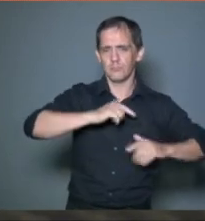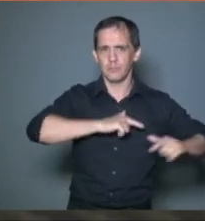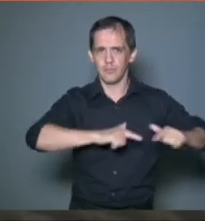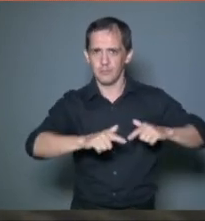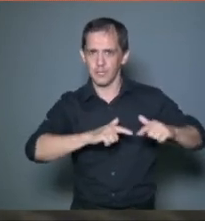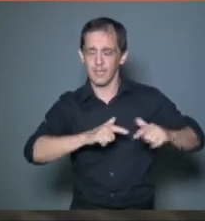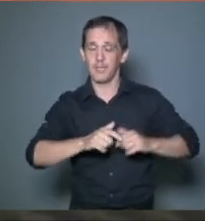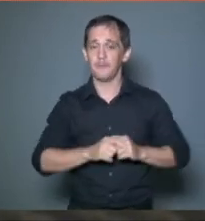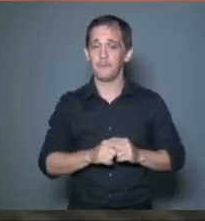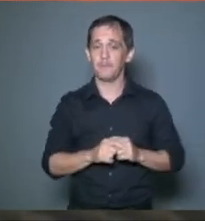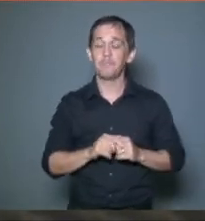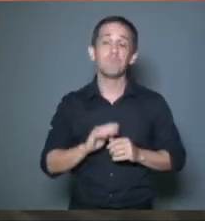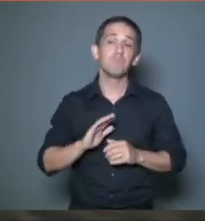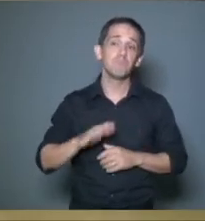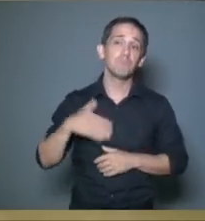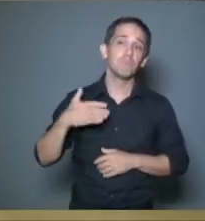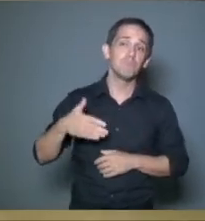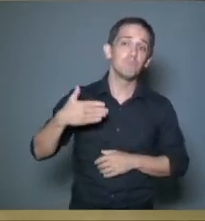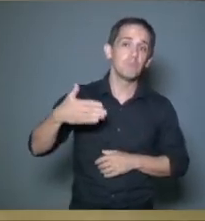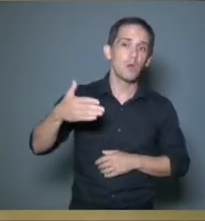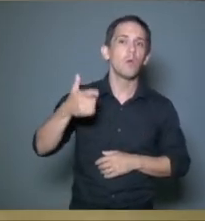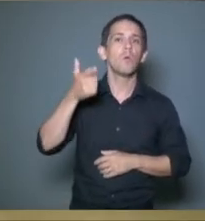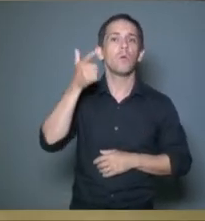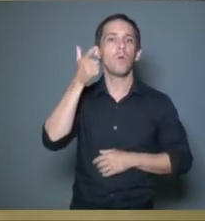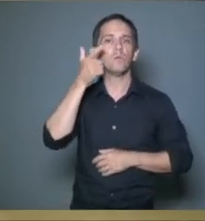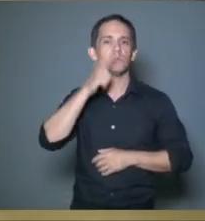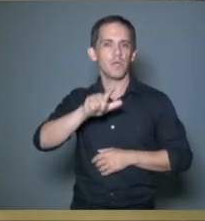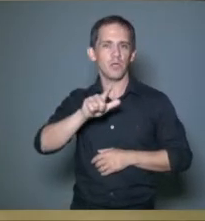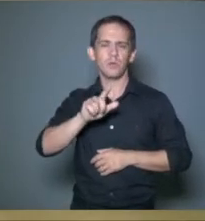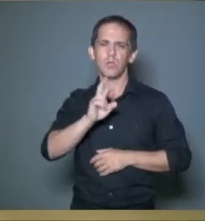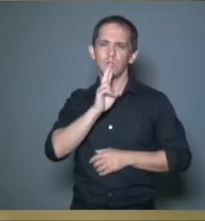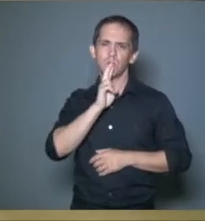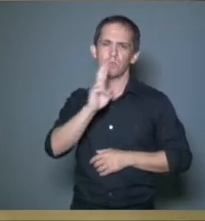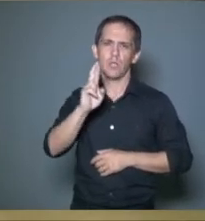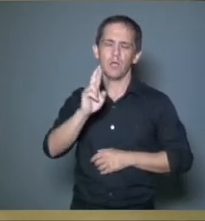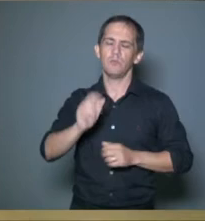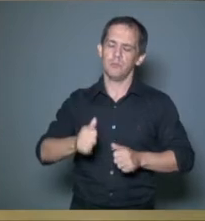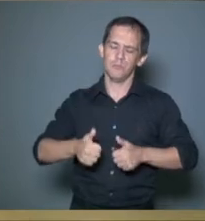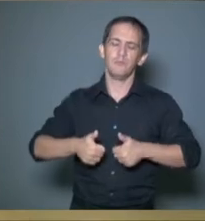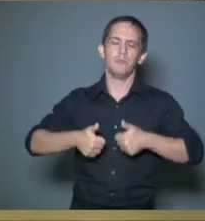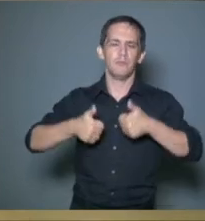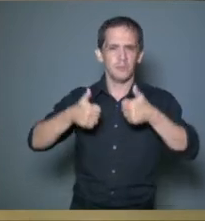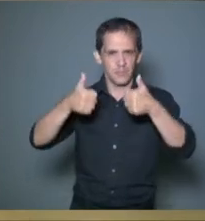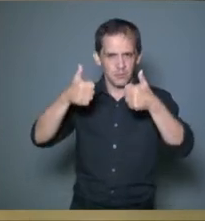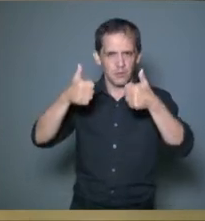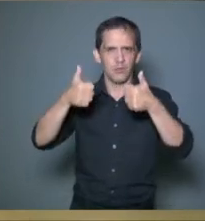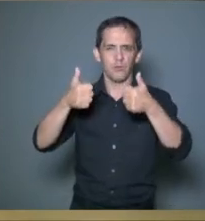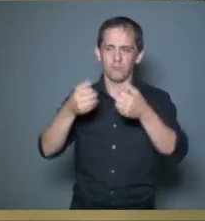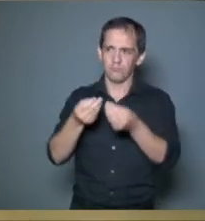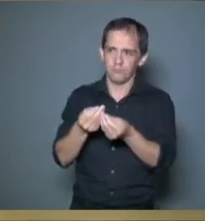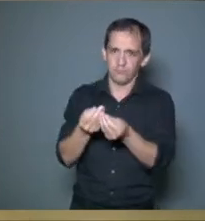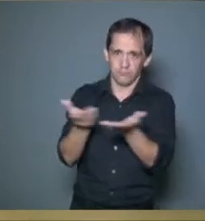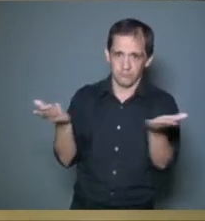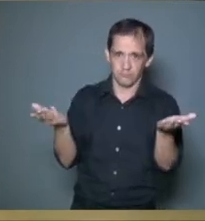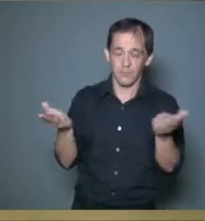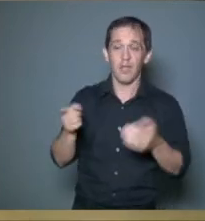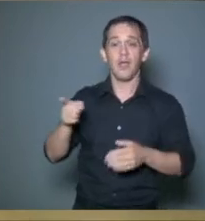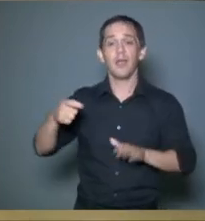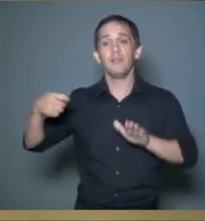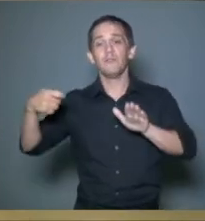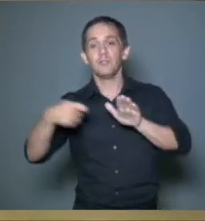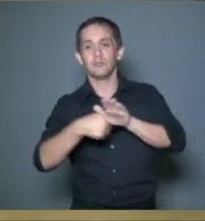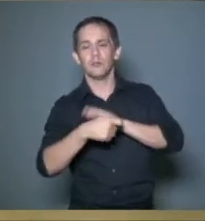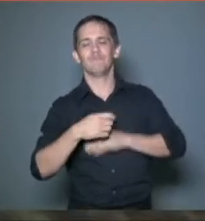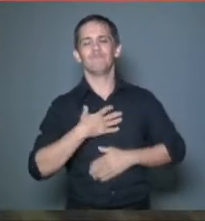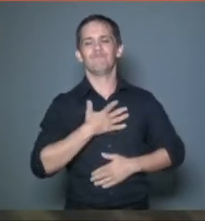in our efficiency. And as a result, we will deliver increasingly better results for